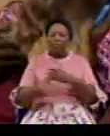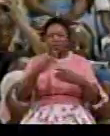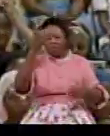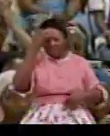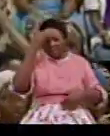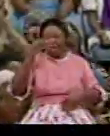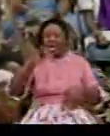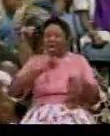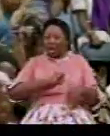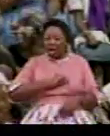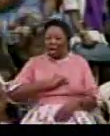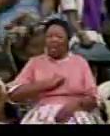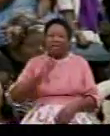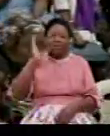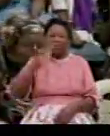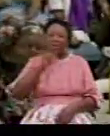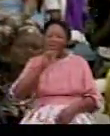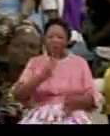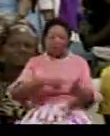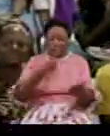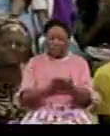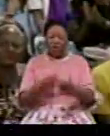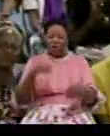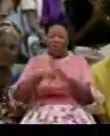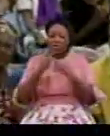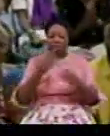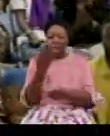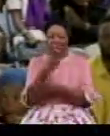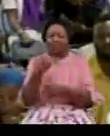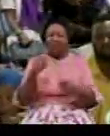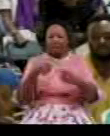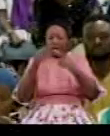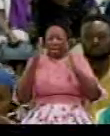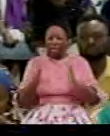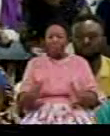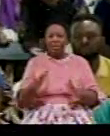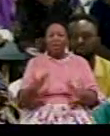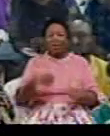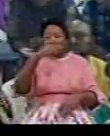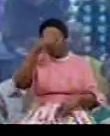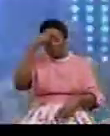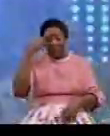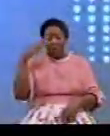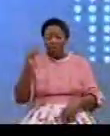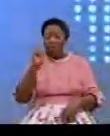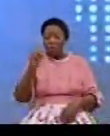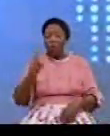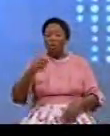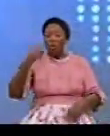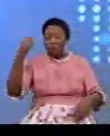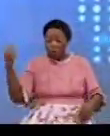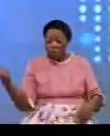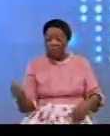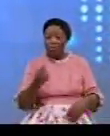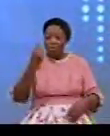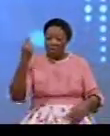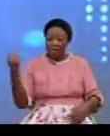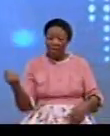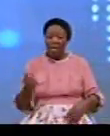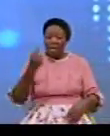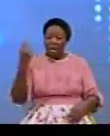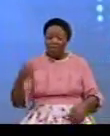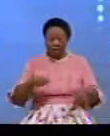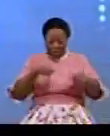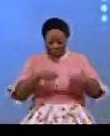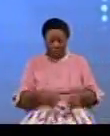you refuse the voice that is calling and pleading with you, that today there is salvation,